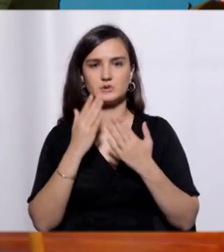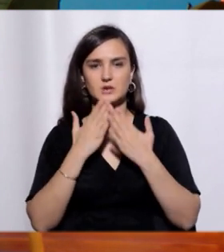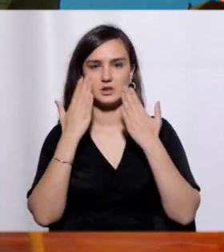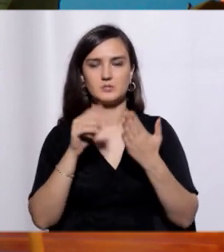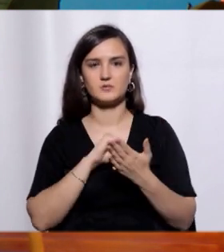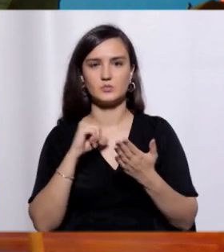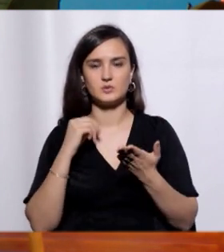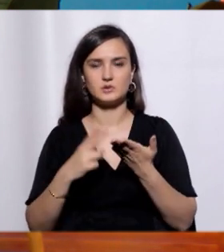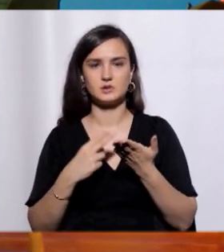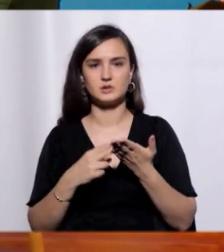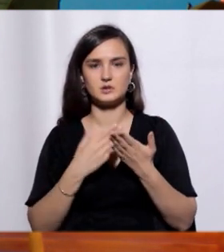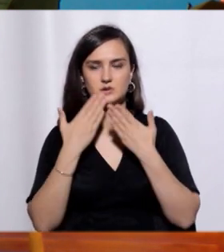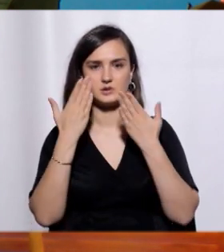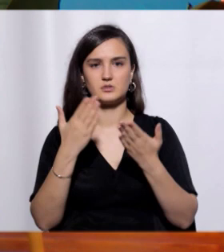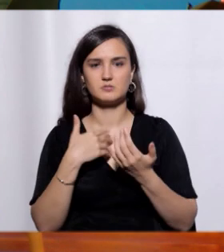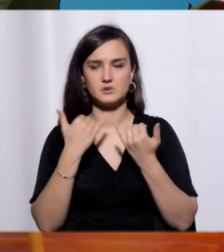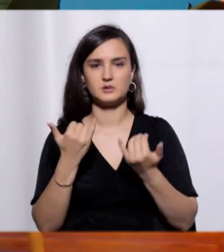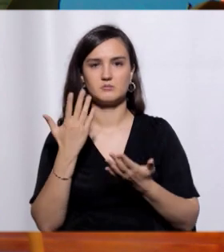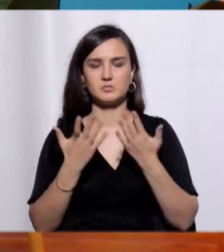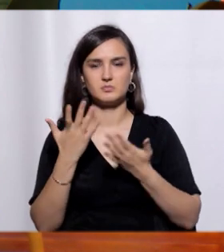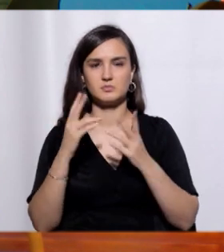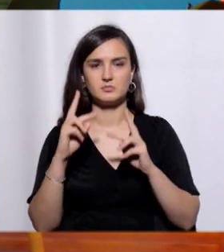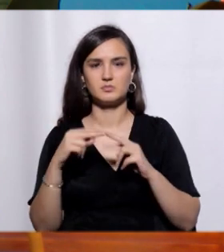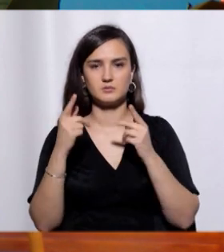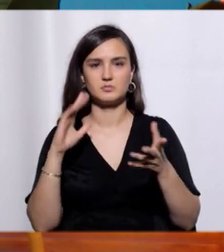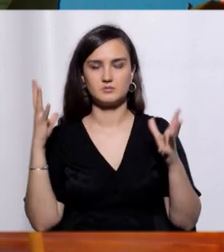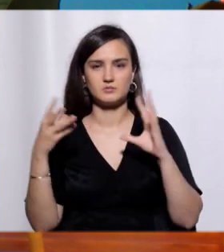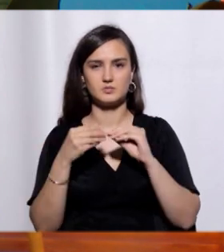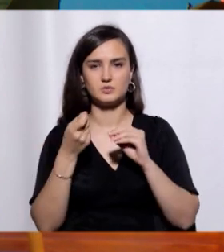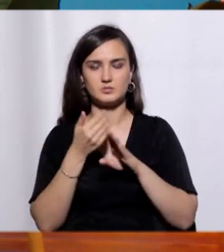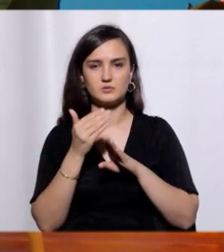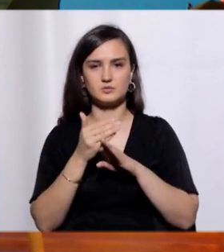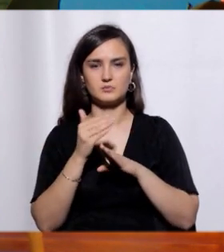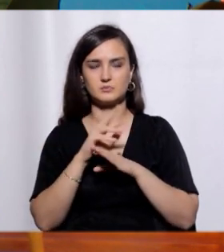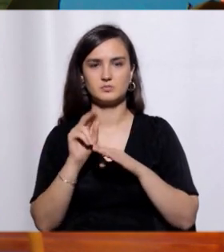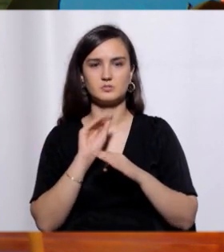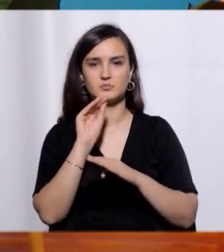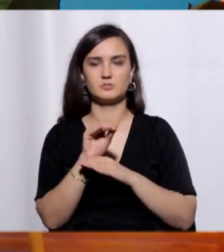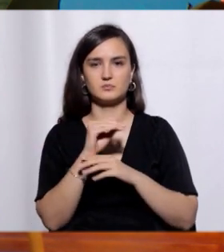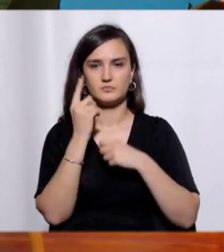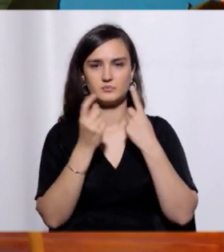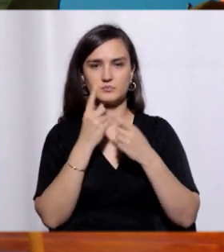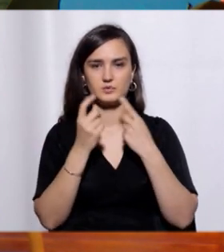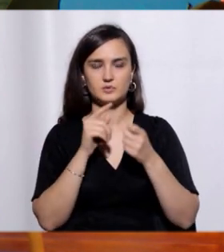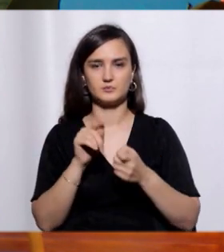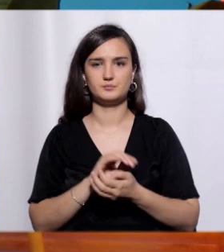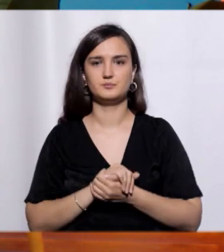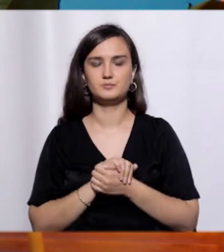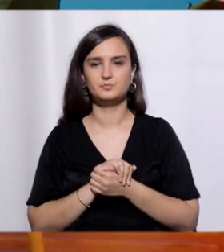book themselves. I would like to maybe wrap up things a little bit and add a little bit more information as we wrap it